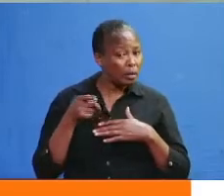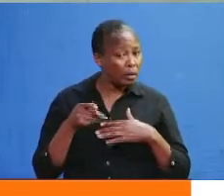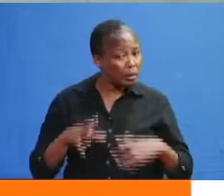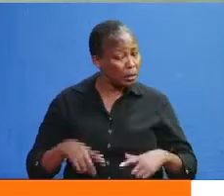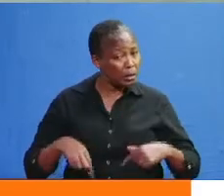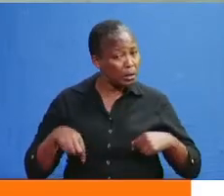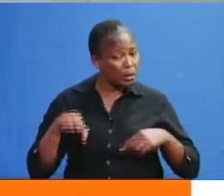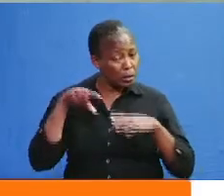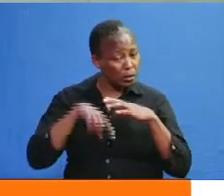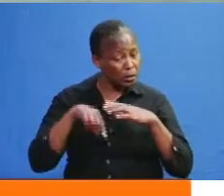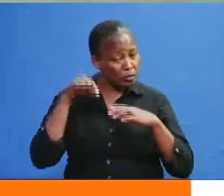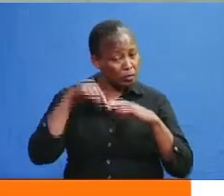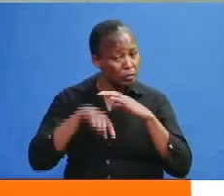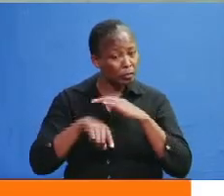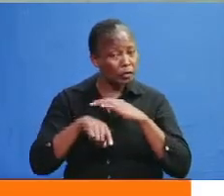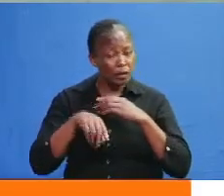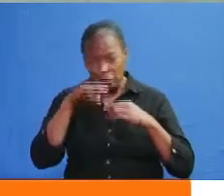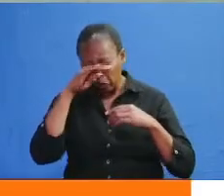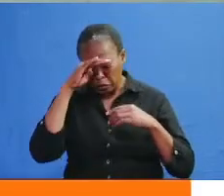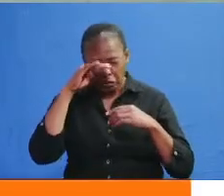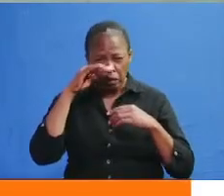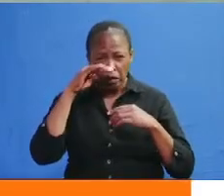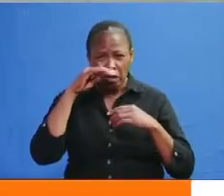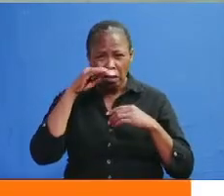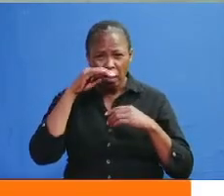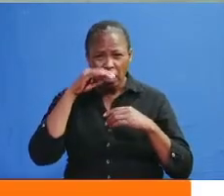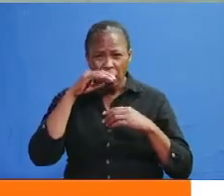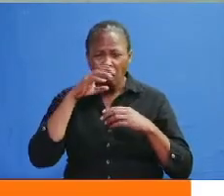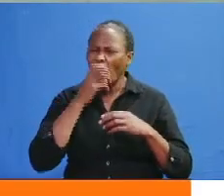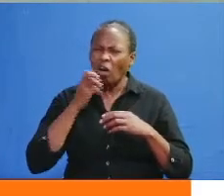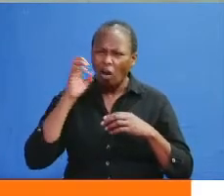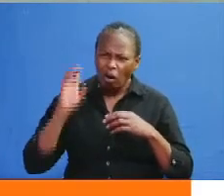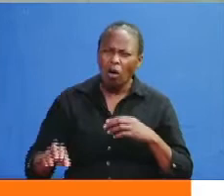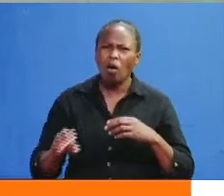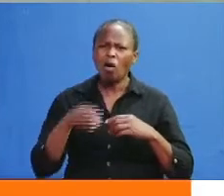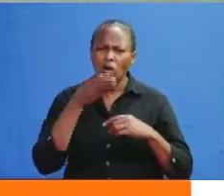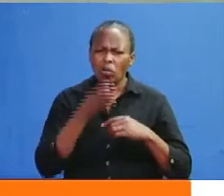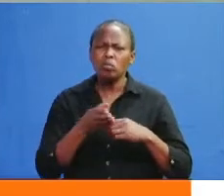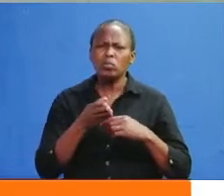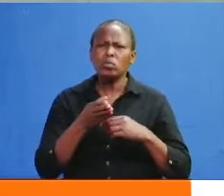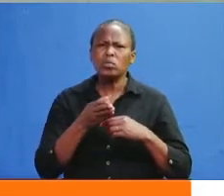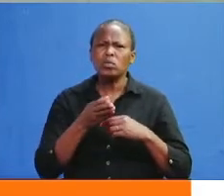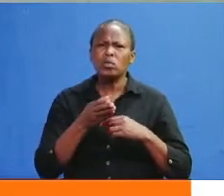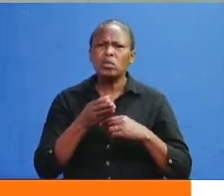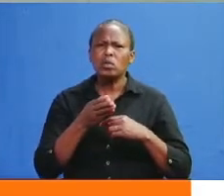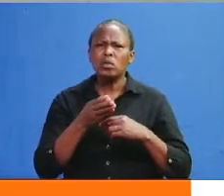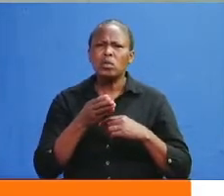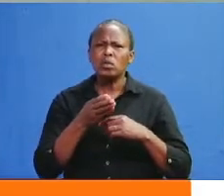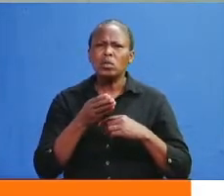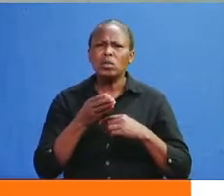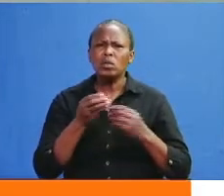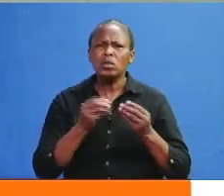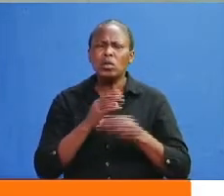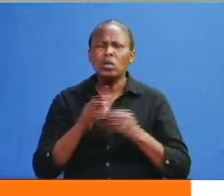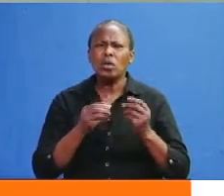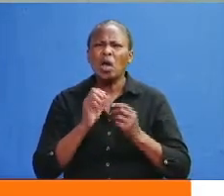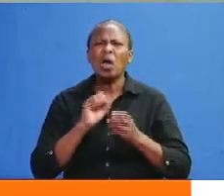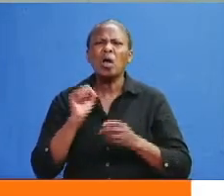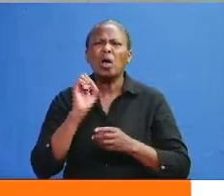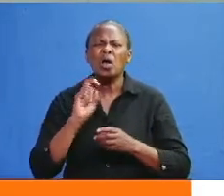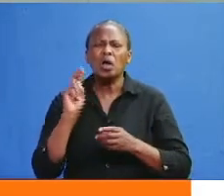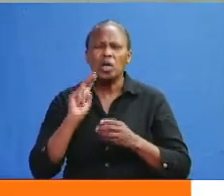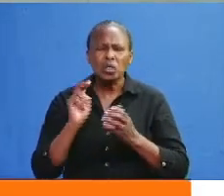were found in the illicit brew drums, condemning the illicit brewers and distributors, saying they are using witchcraft